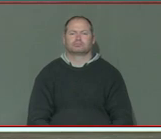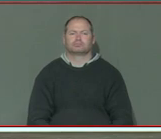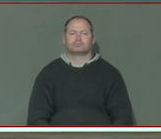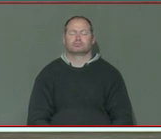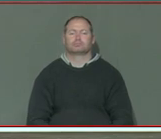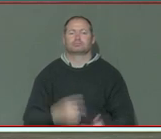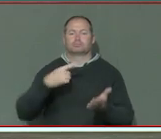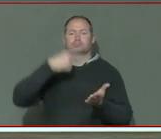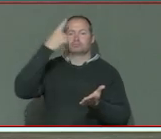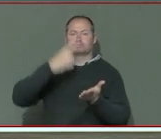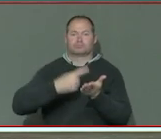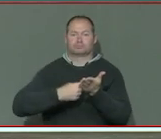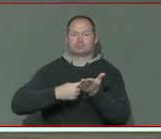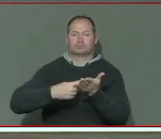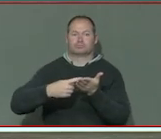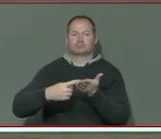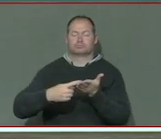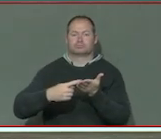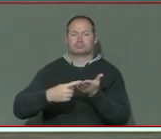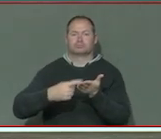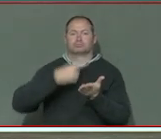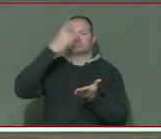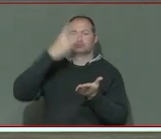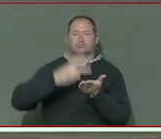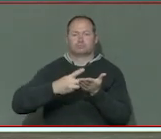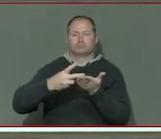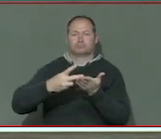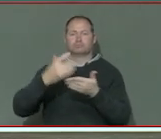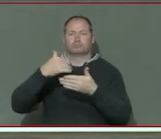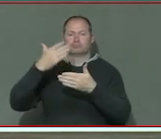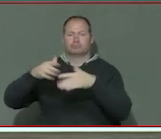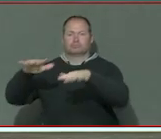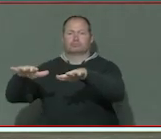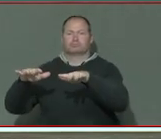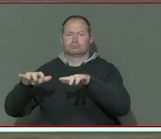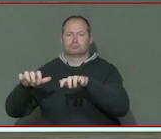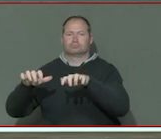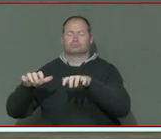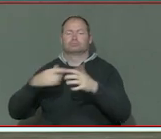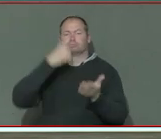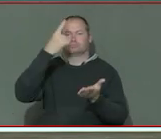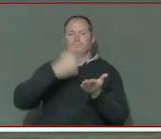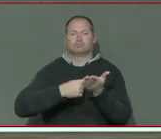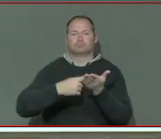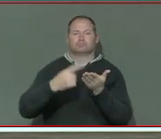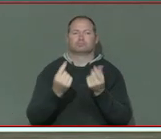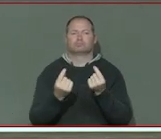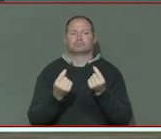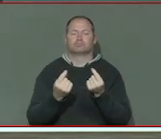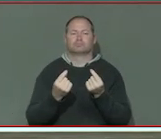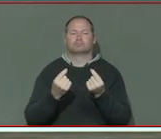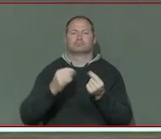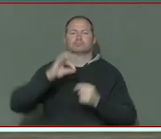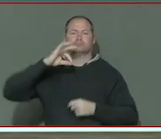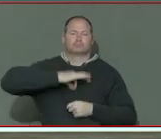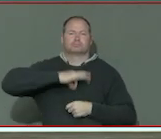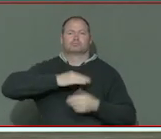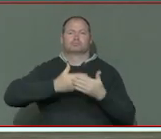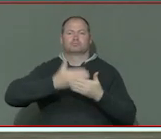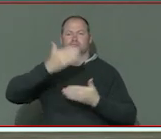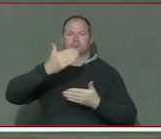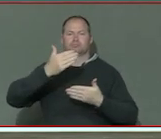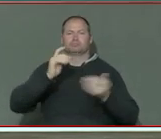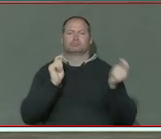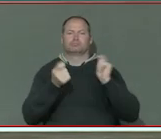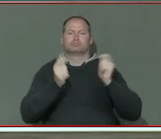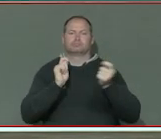Next week, we have 2 weeks before the exams. What must we do next week? income statement, balance sheet, adjustments. What do you